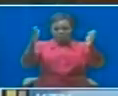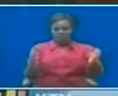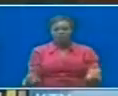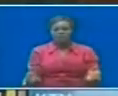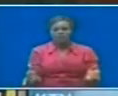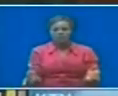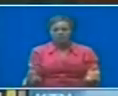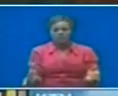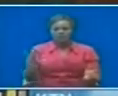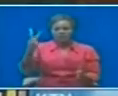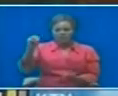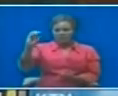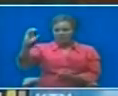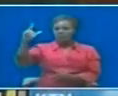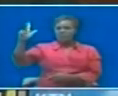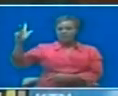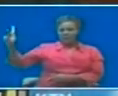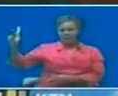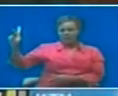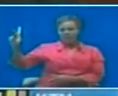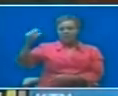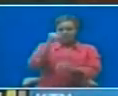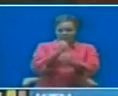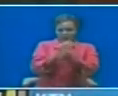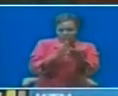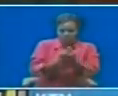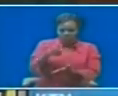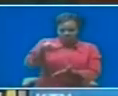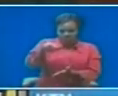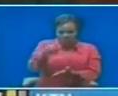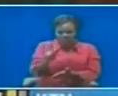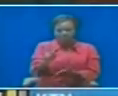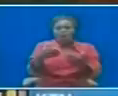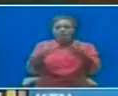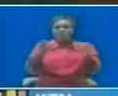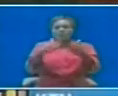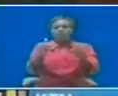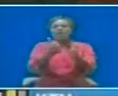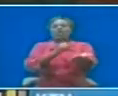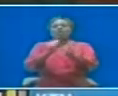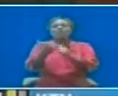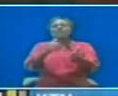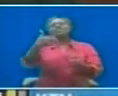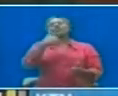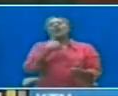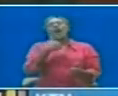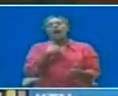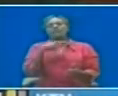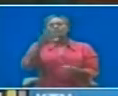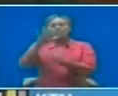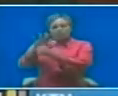boxes. CAK to ensure that their sale is open to competition to avoid creating a